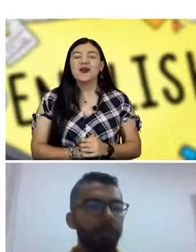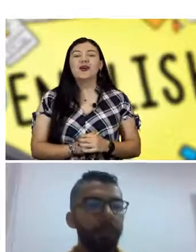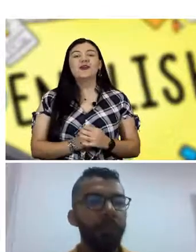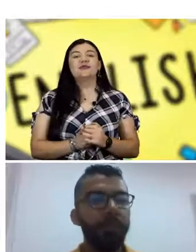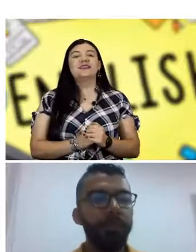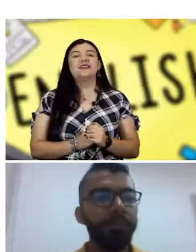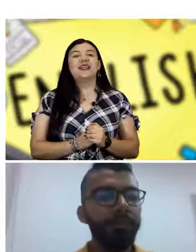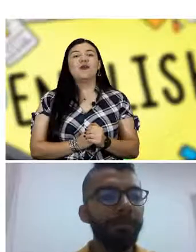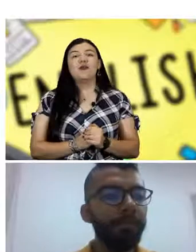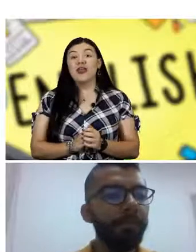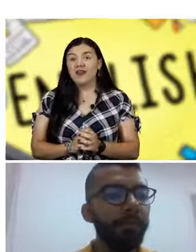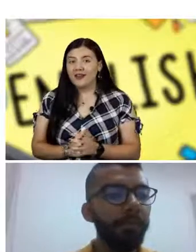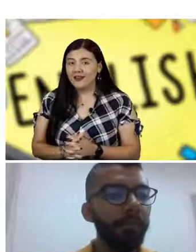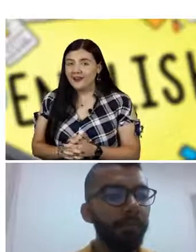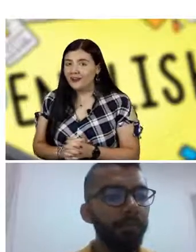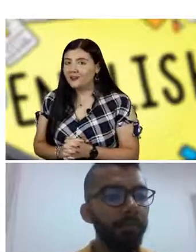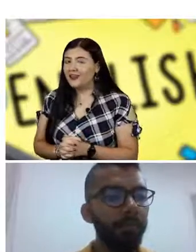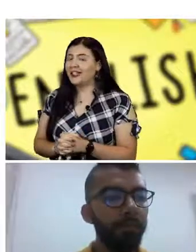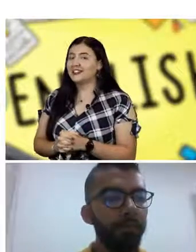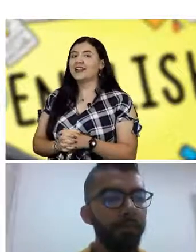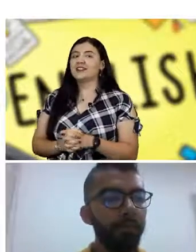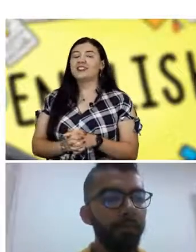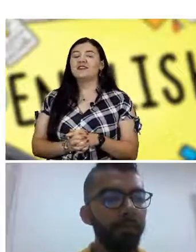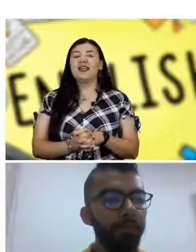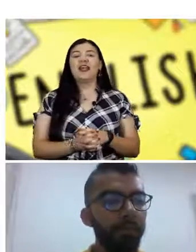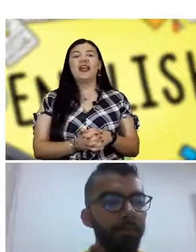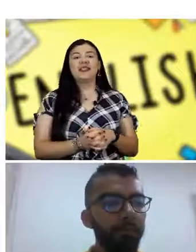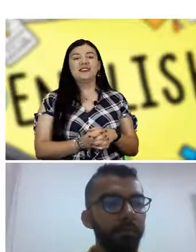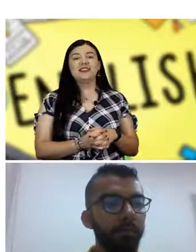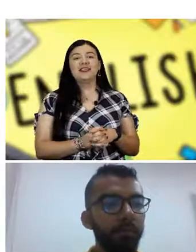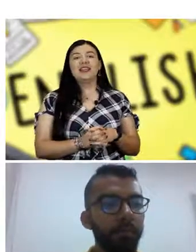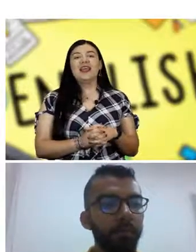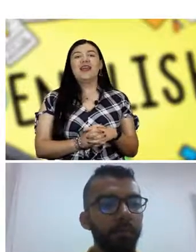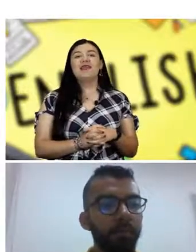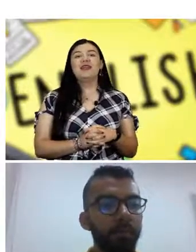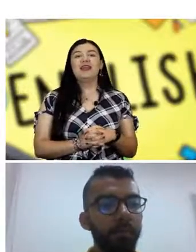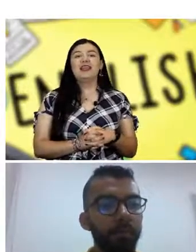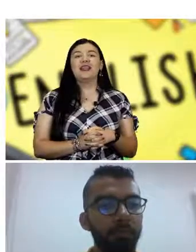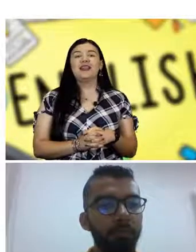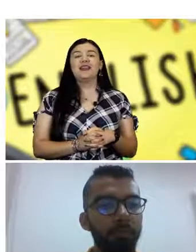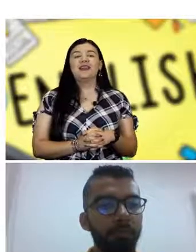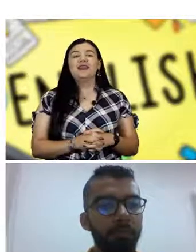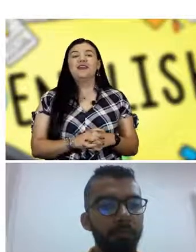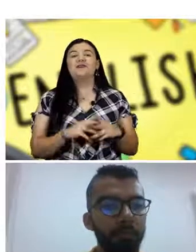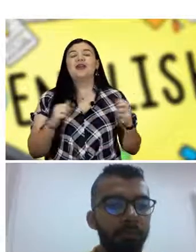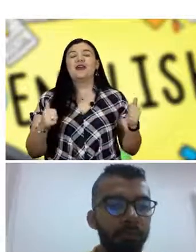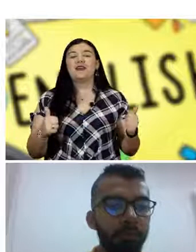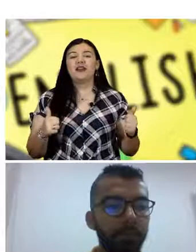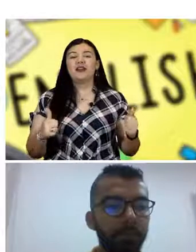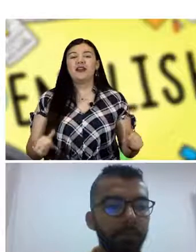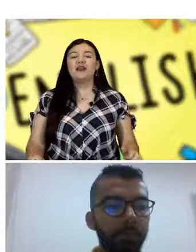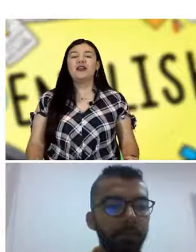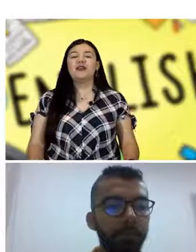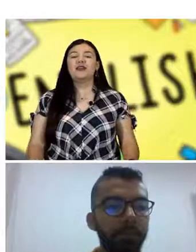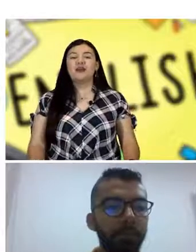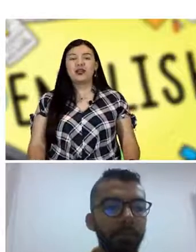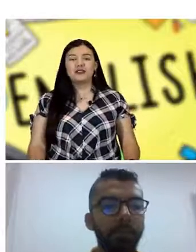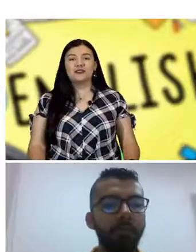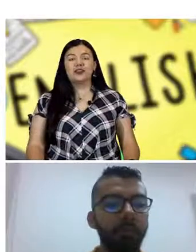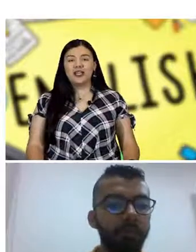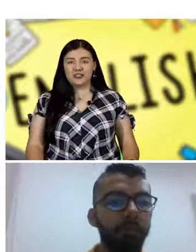Emily. So the winner of this activity is Emily. Very good.